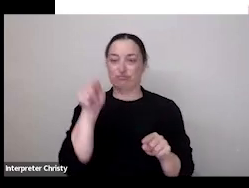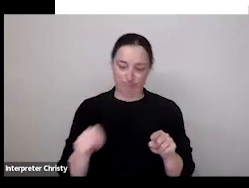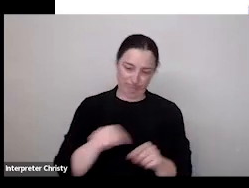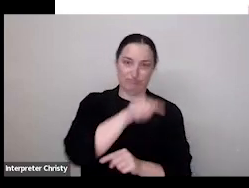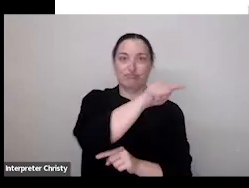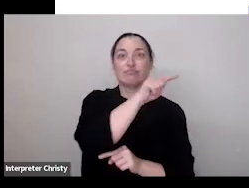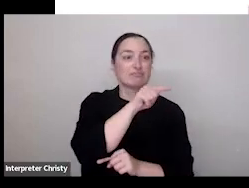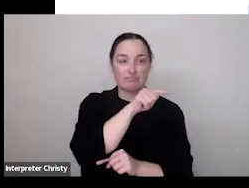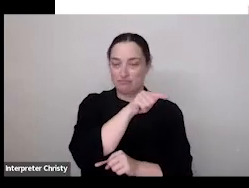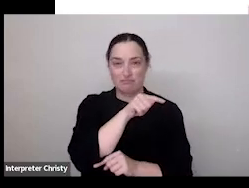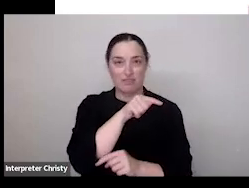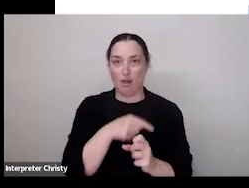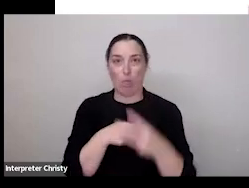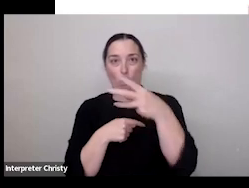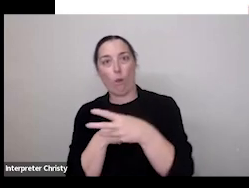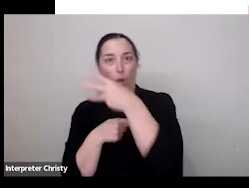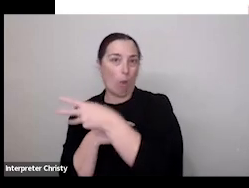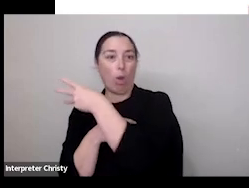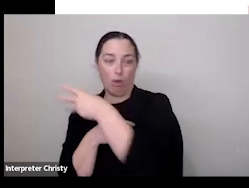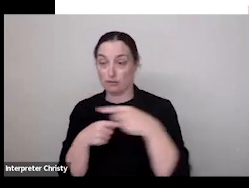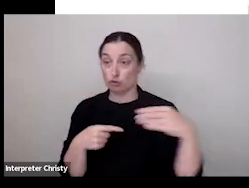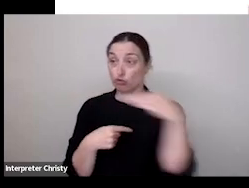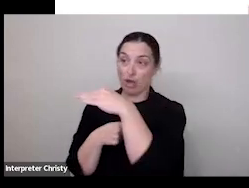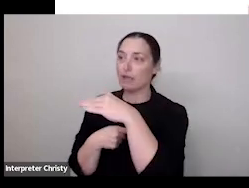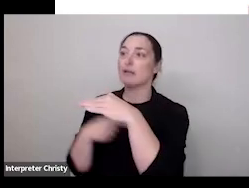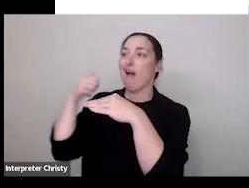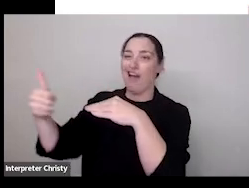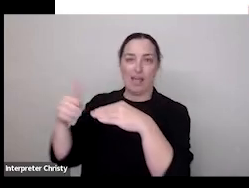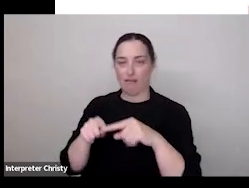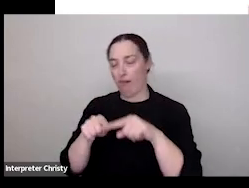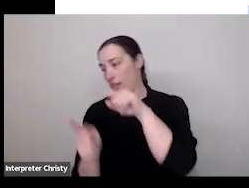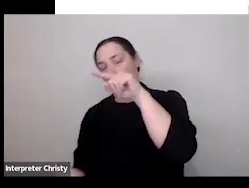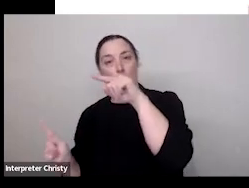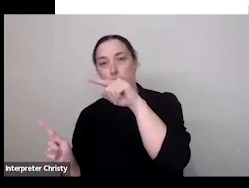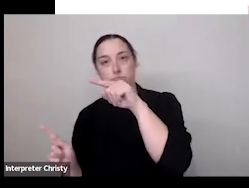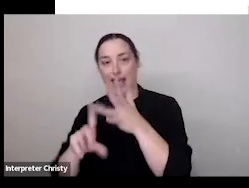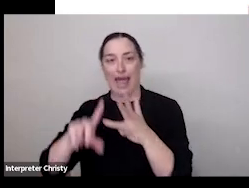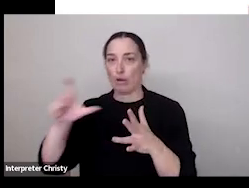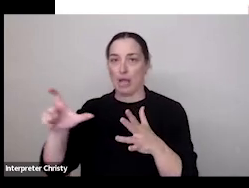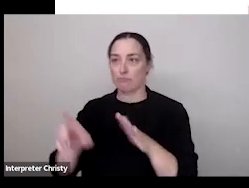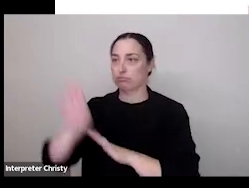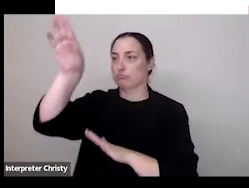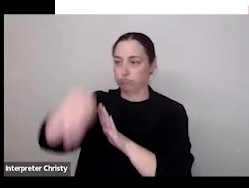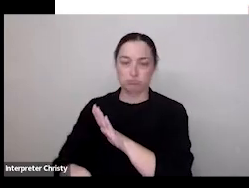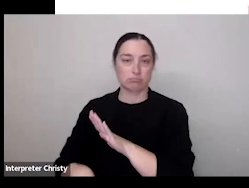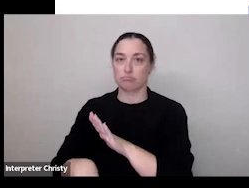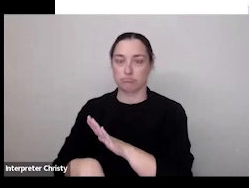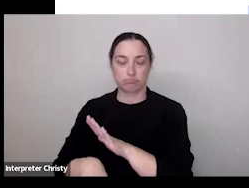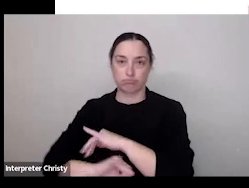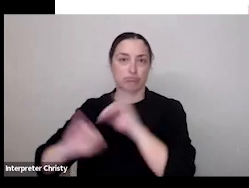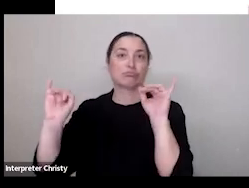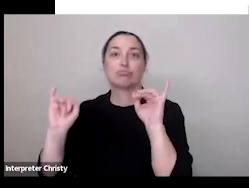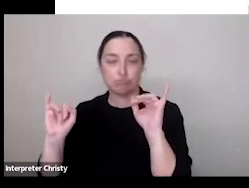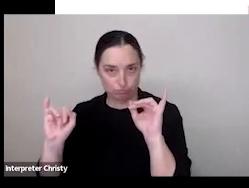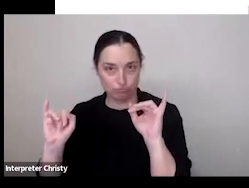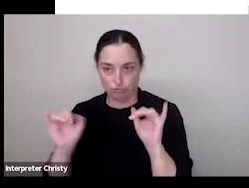of straight connections between all of the elements of collaboration, outcomes that go in different directions than